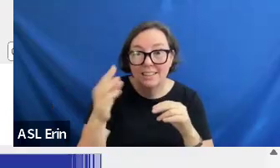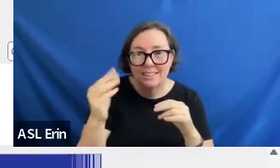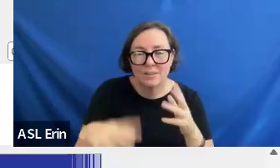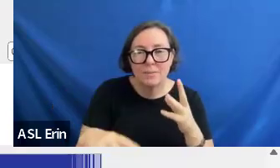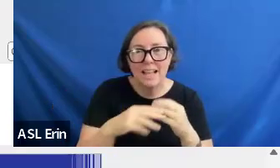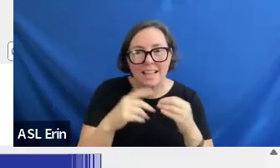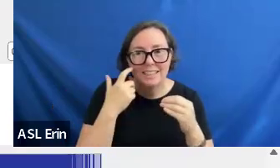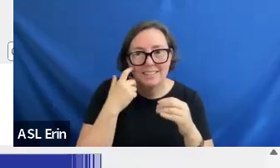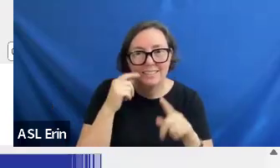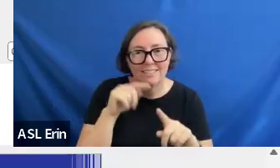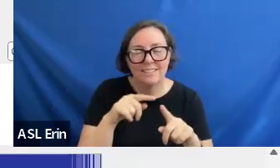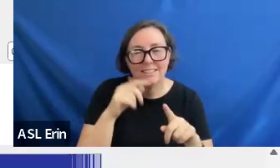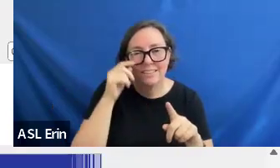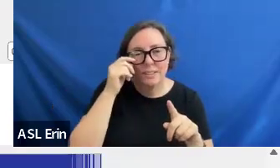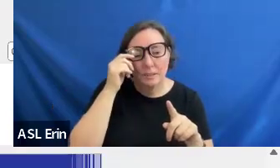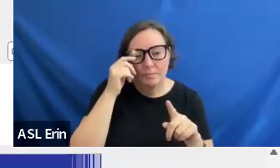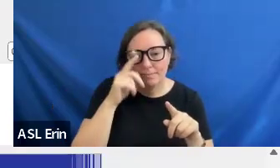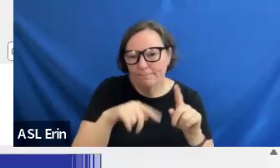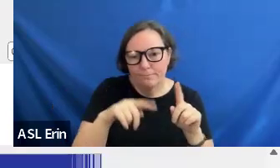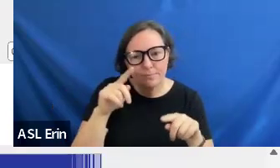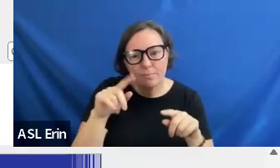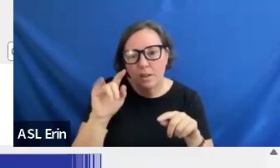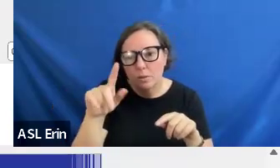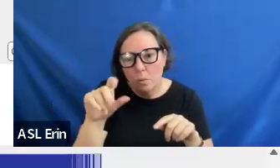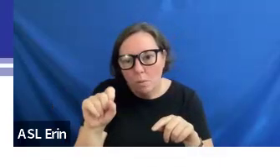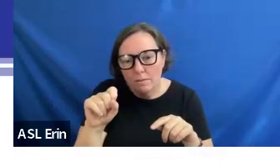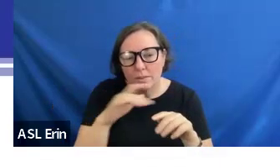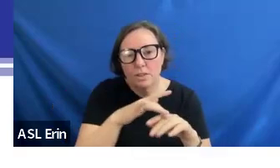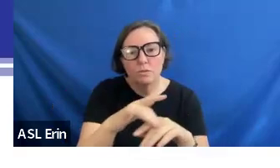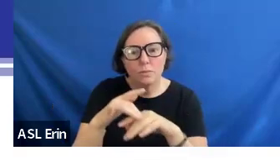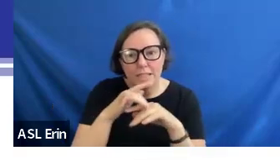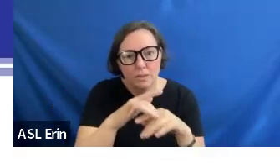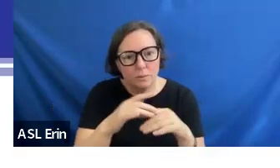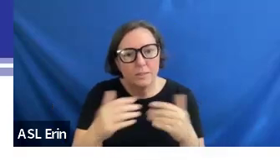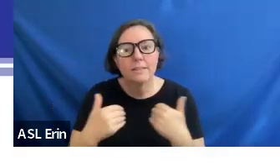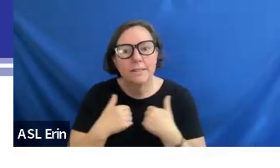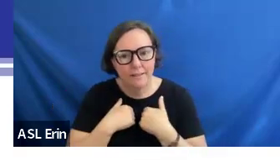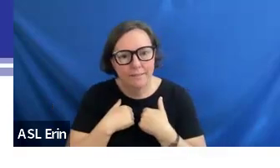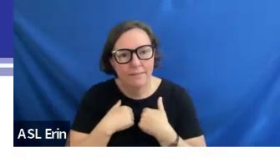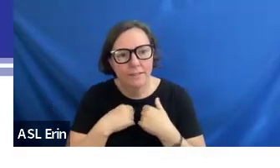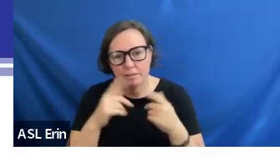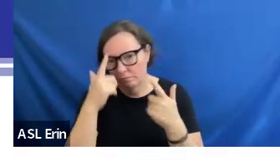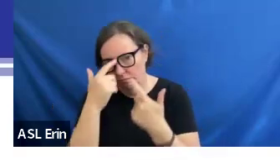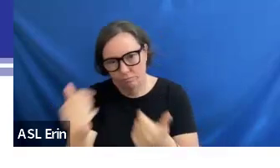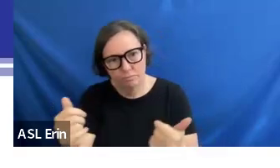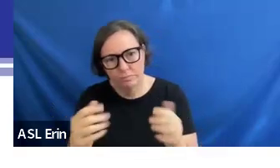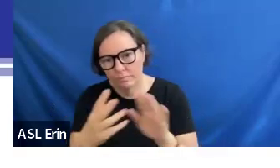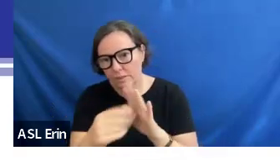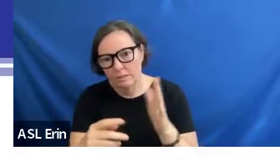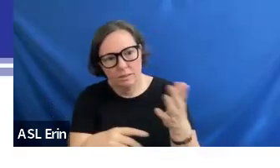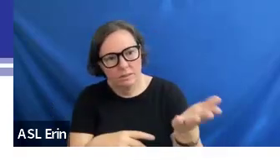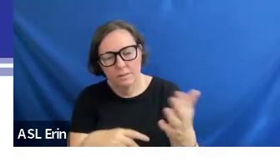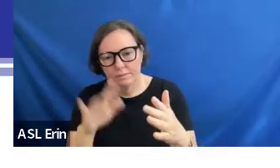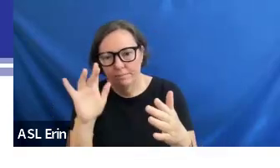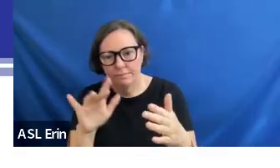added various tools and resources that you can have to look up